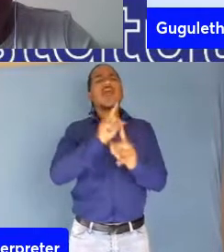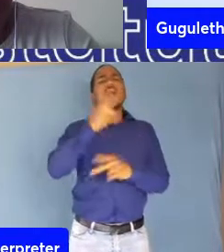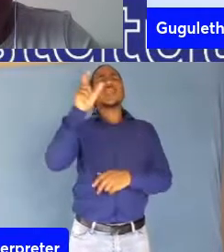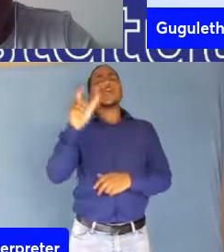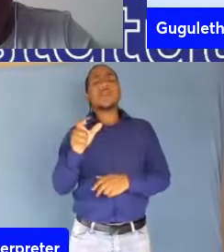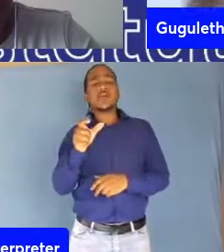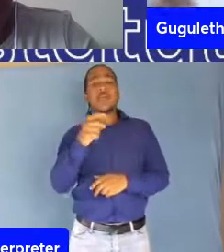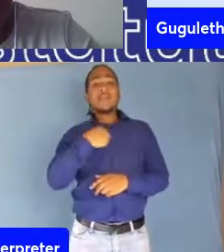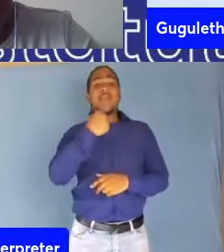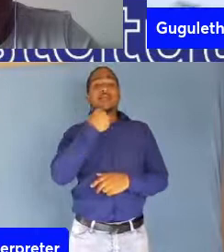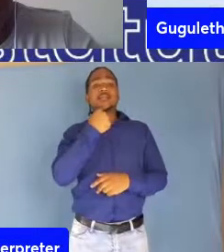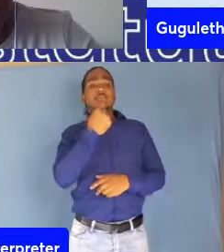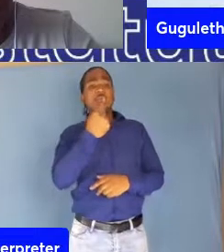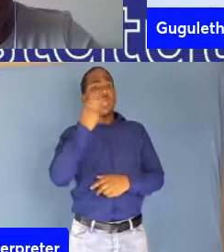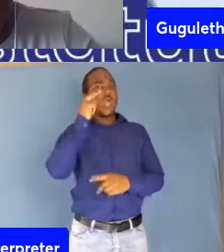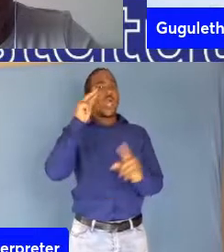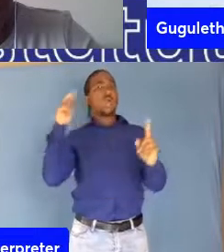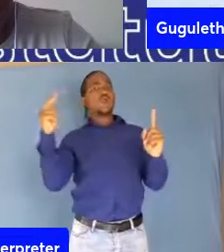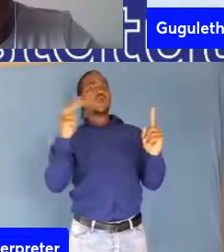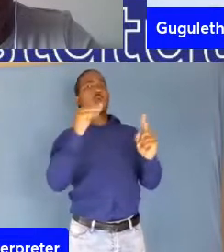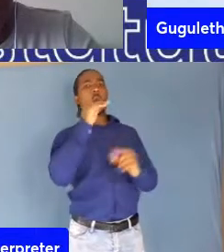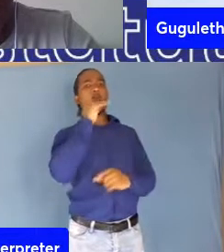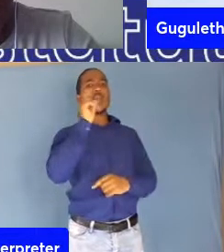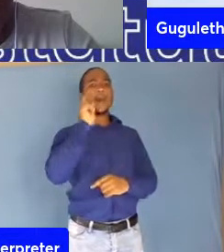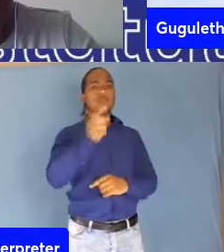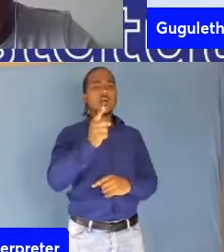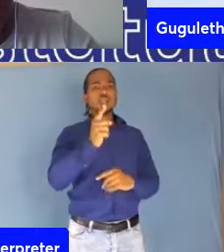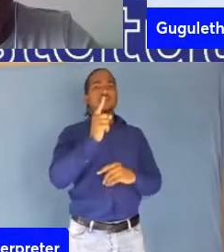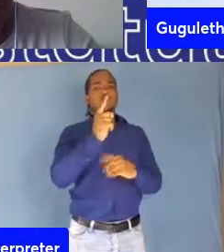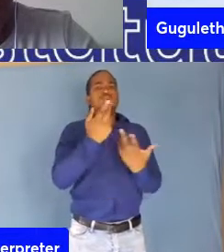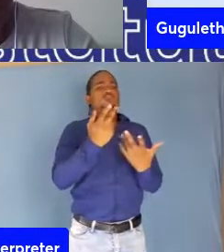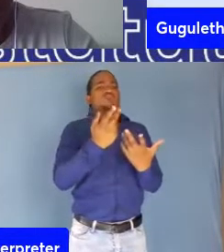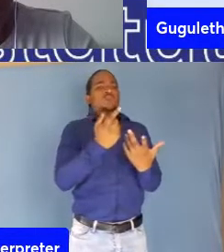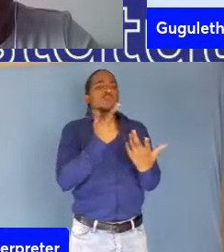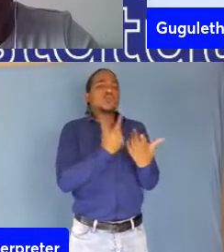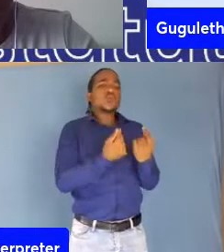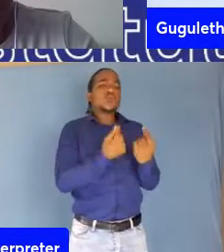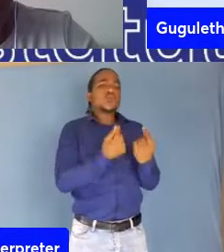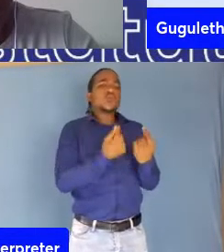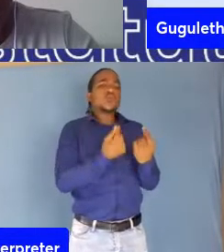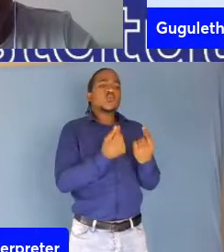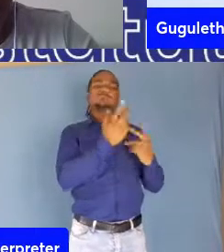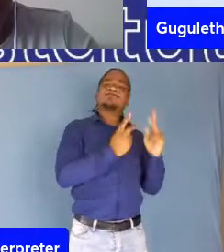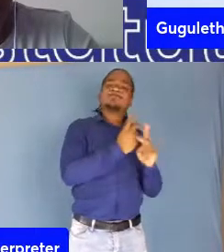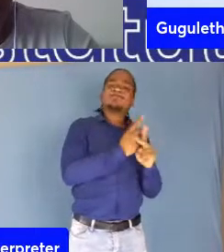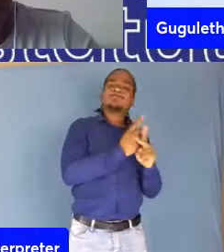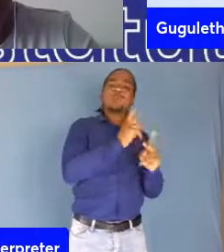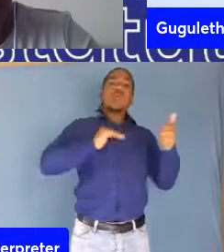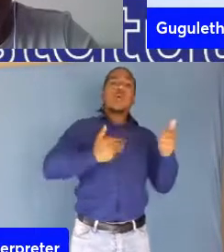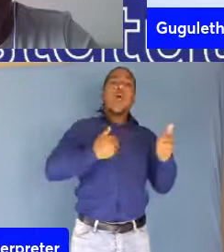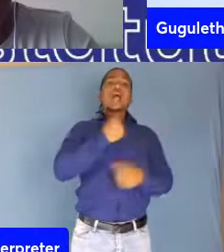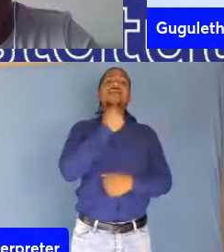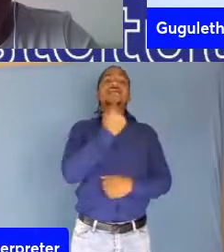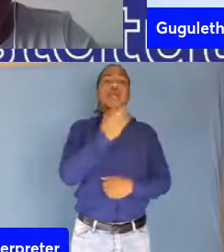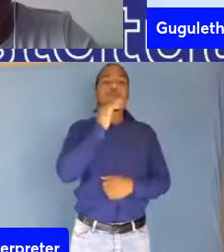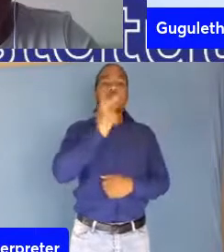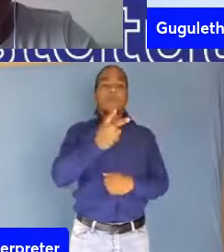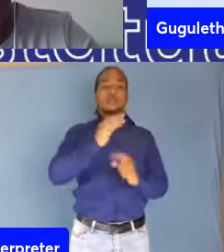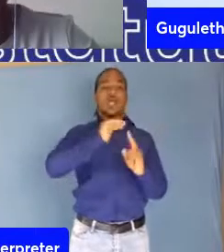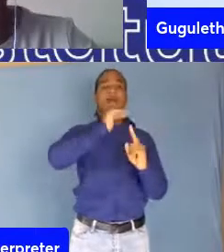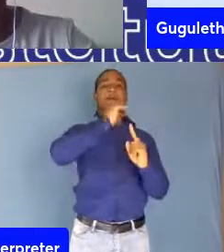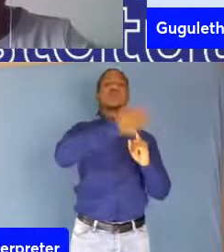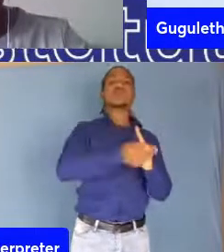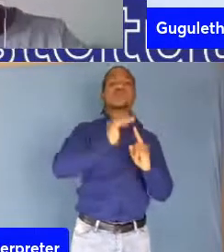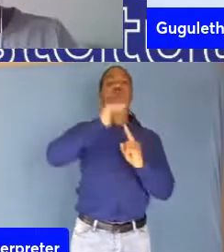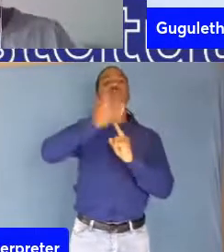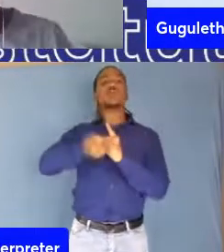that women should not be building recourse for the next woman, but I say this because we need to protect victims, which